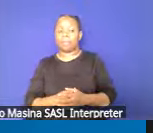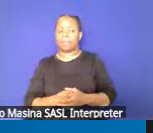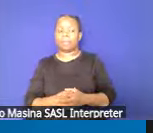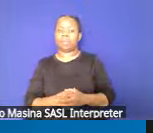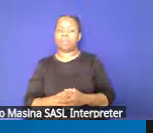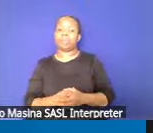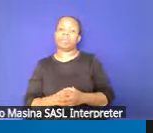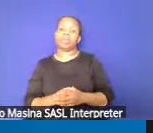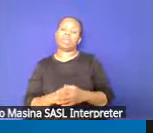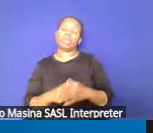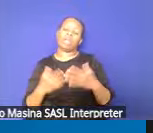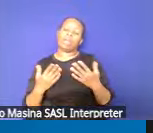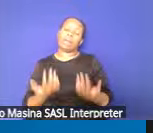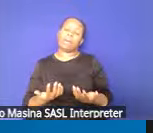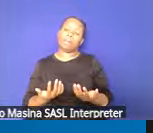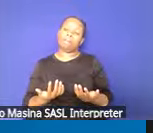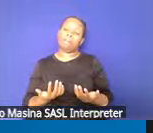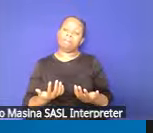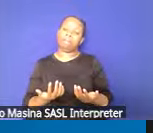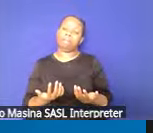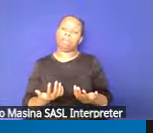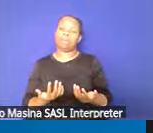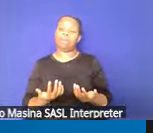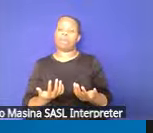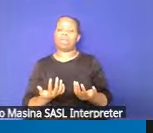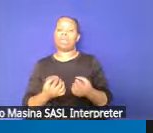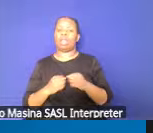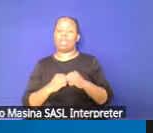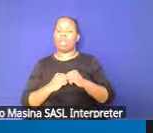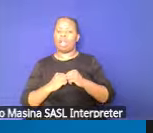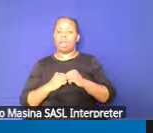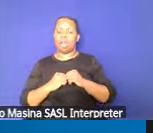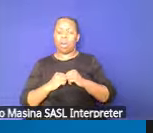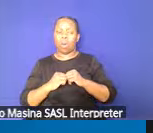sort of a wide